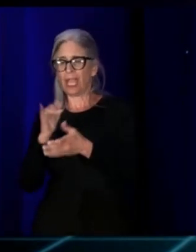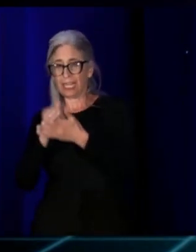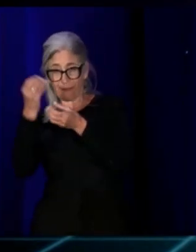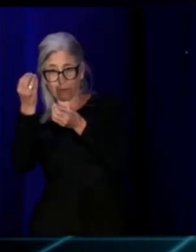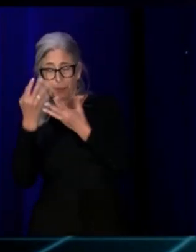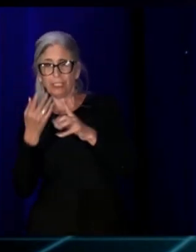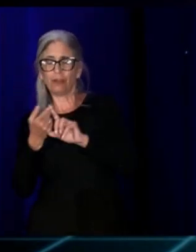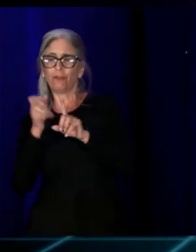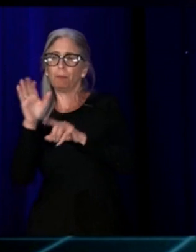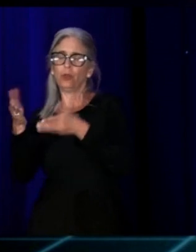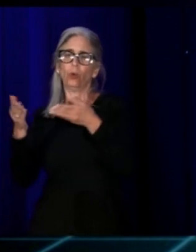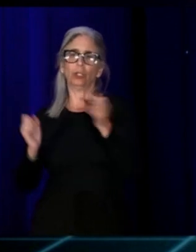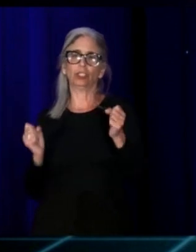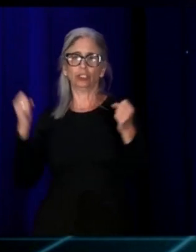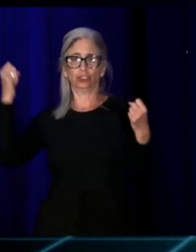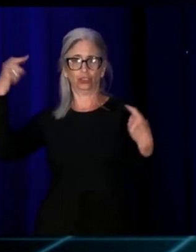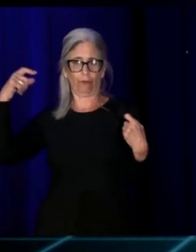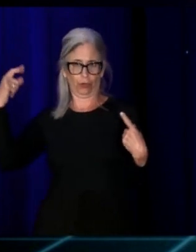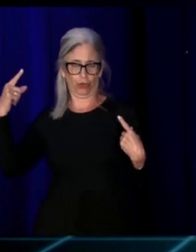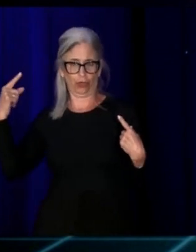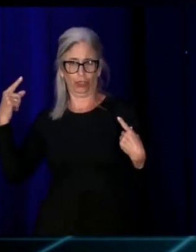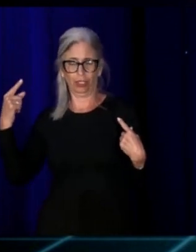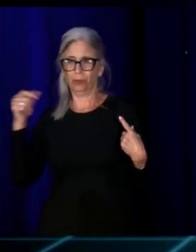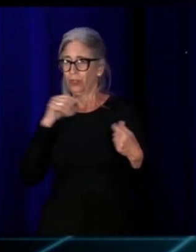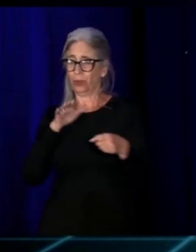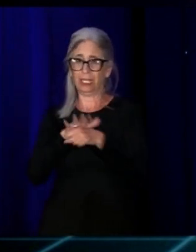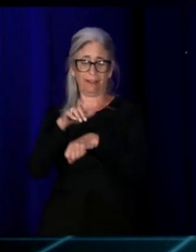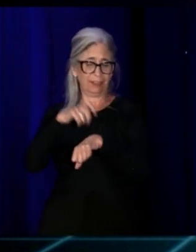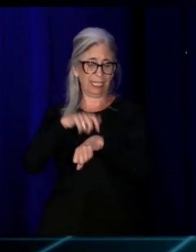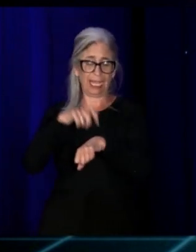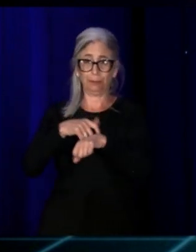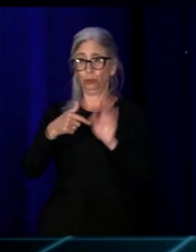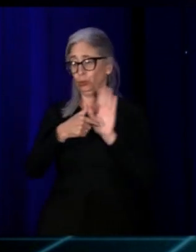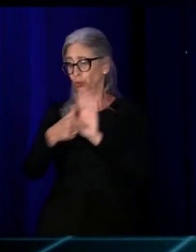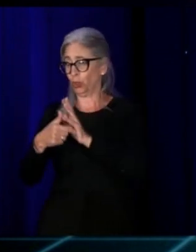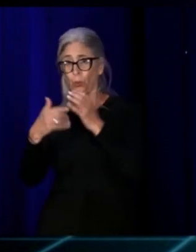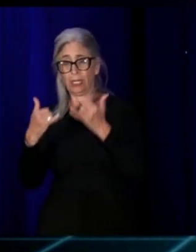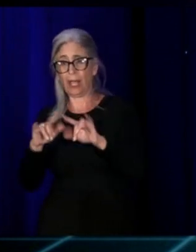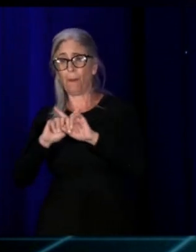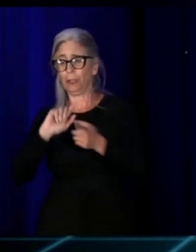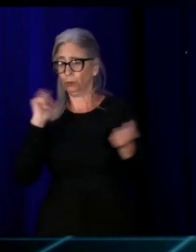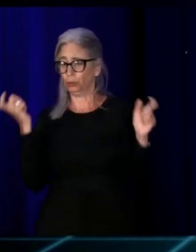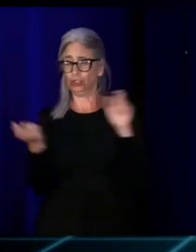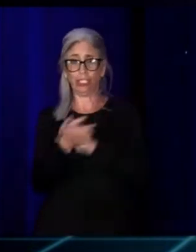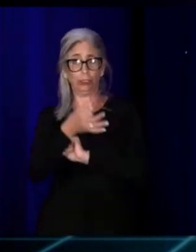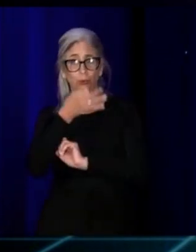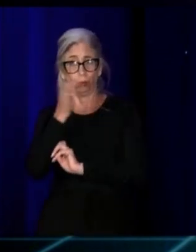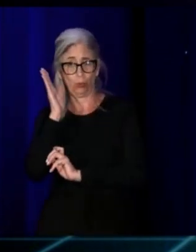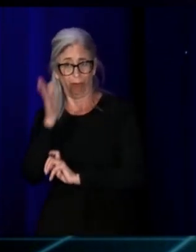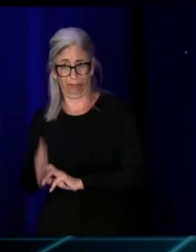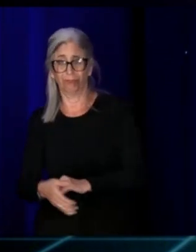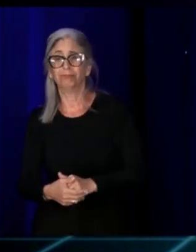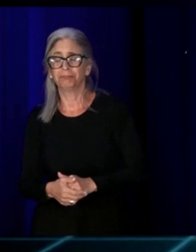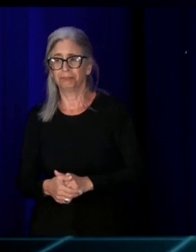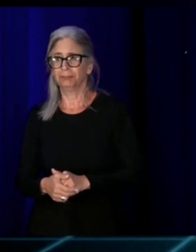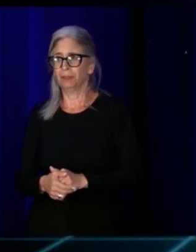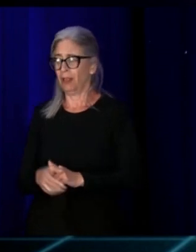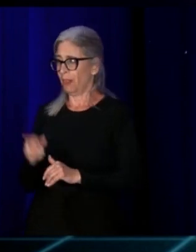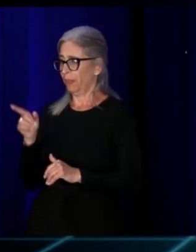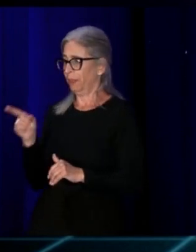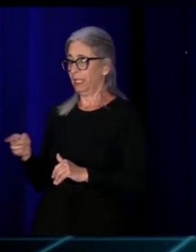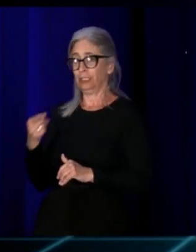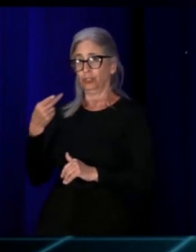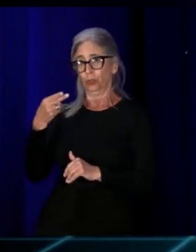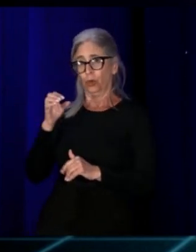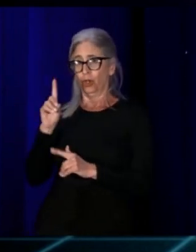information from your server. Action, we don't have enough time to walk through this right now, but this is going to change very soon. These two hooks are kind